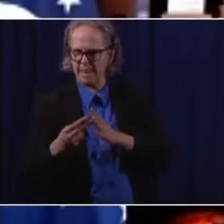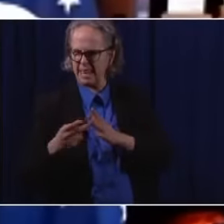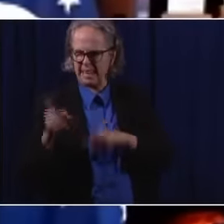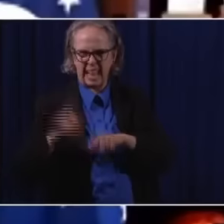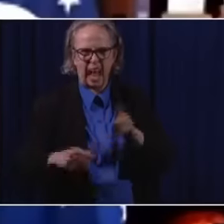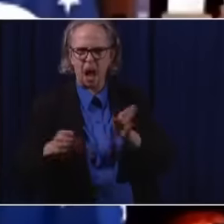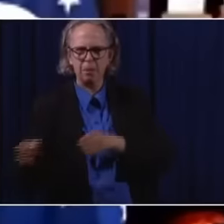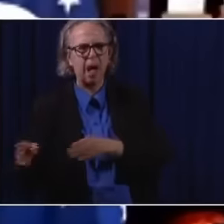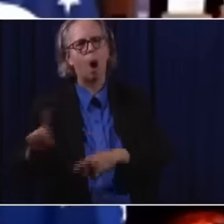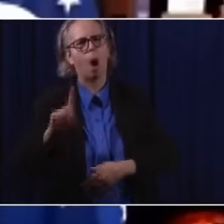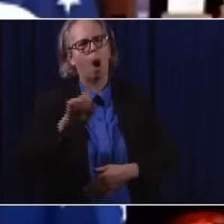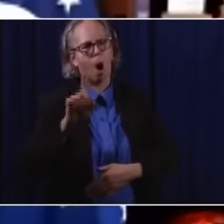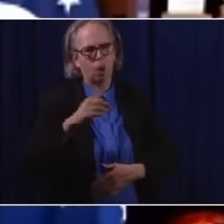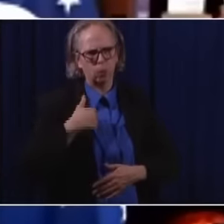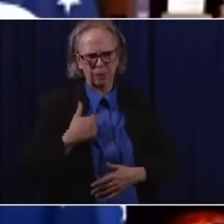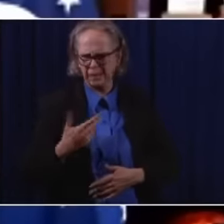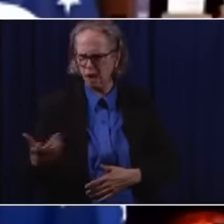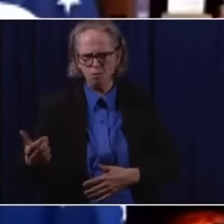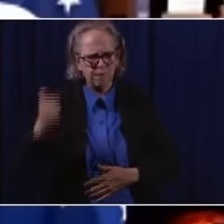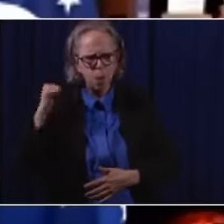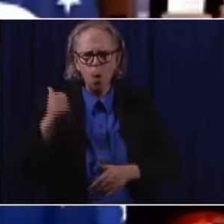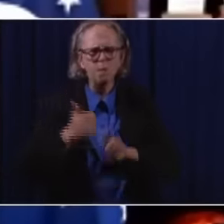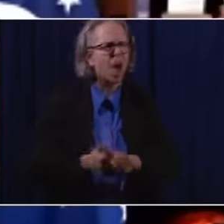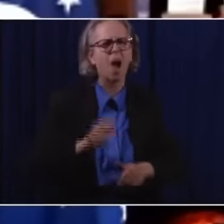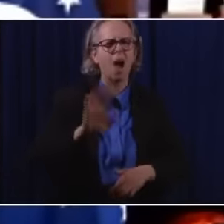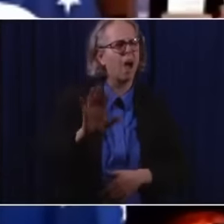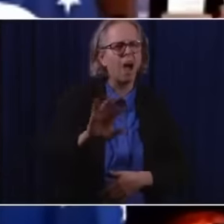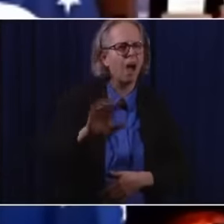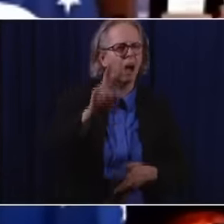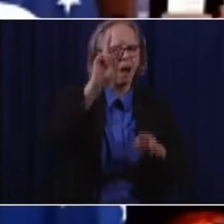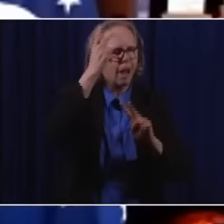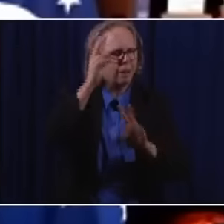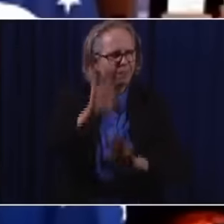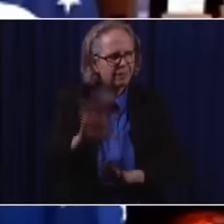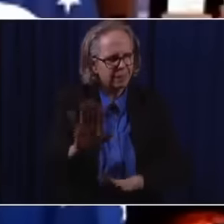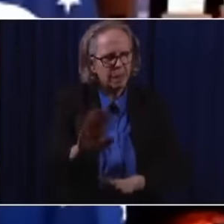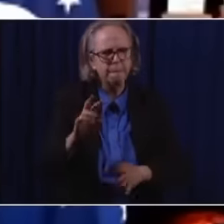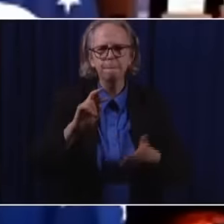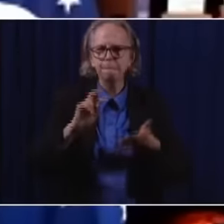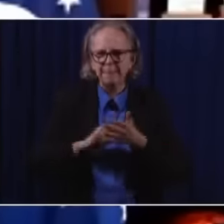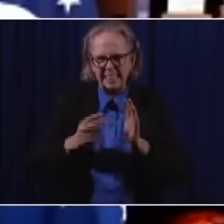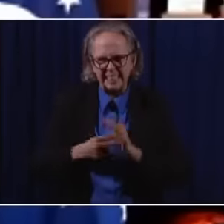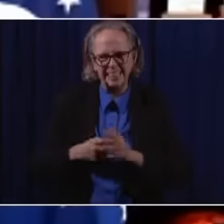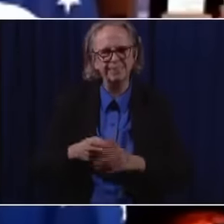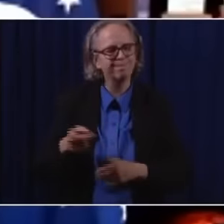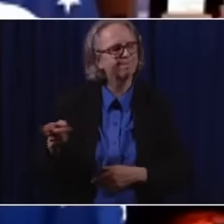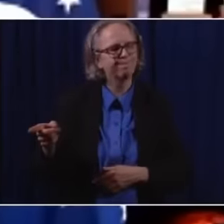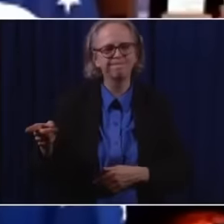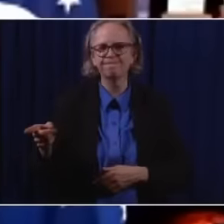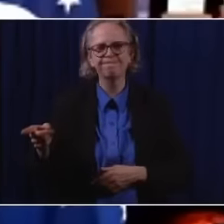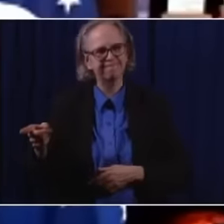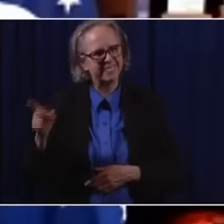they refused to follow the protocols. It meant quite the contrary in most cases, that